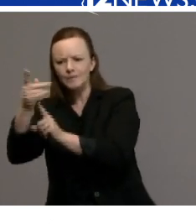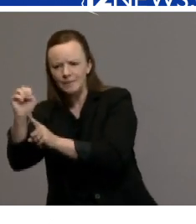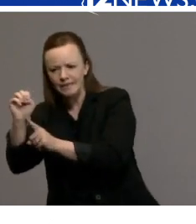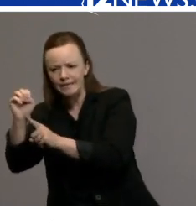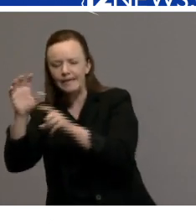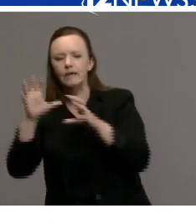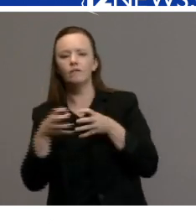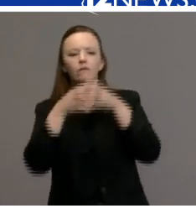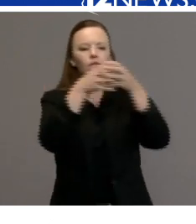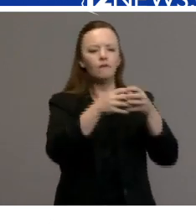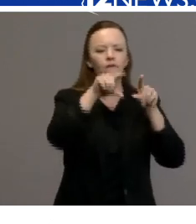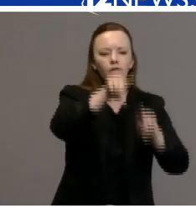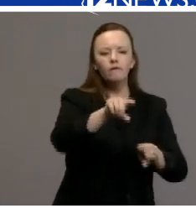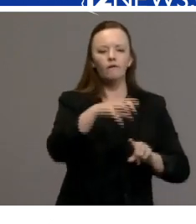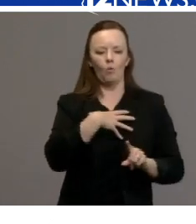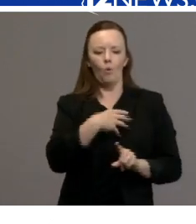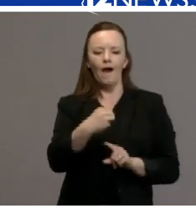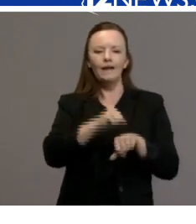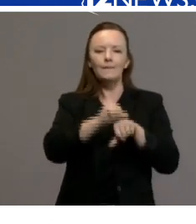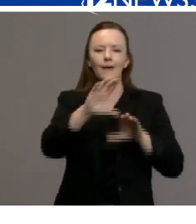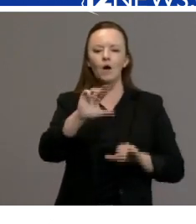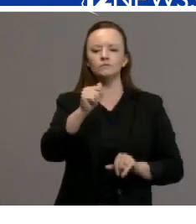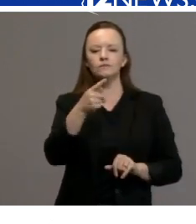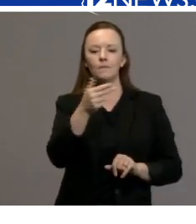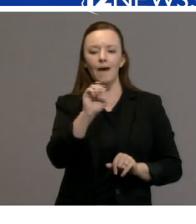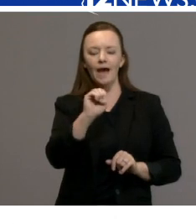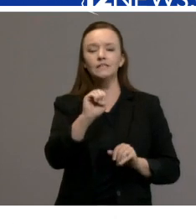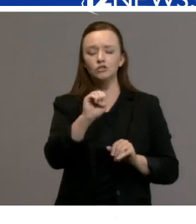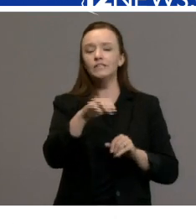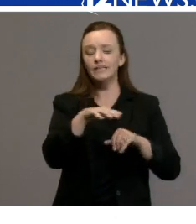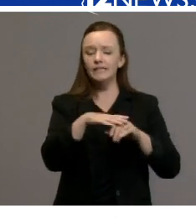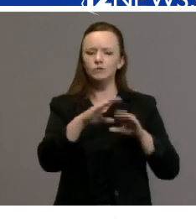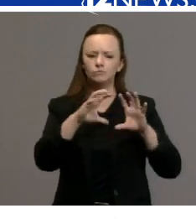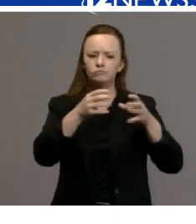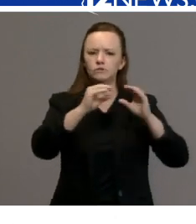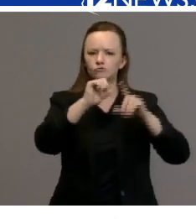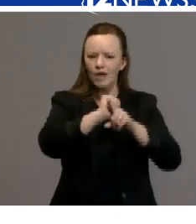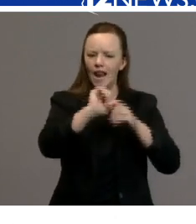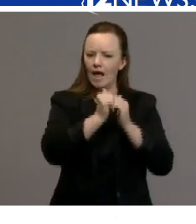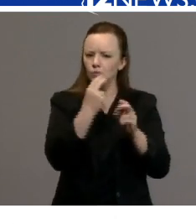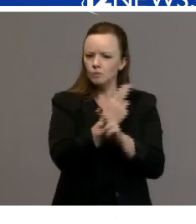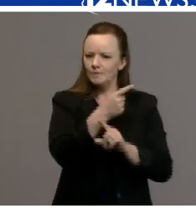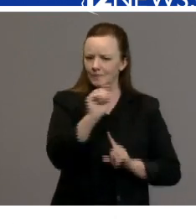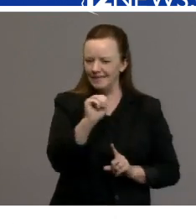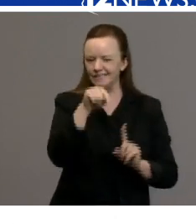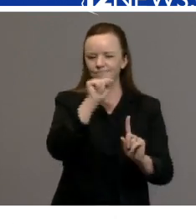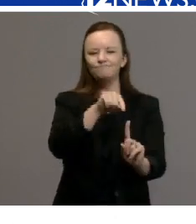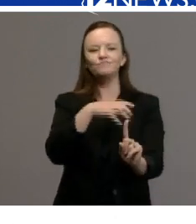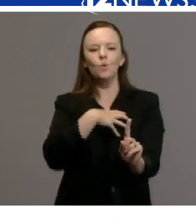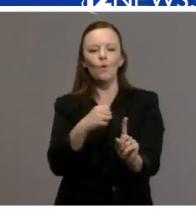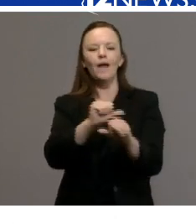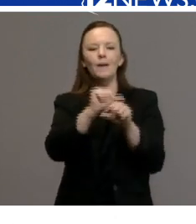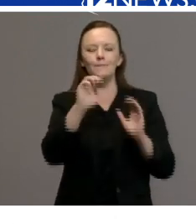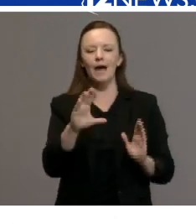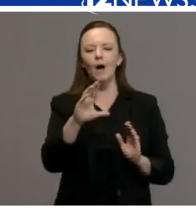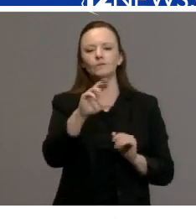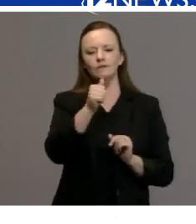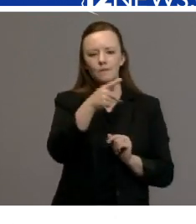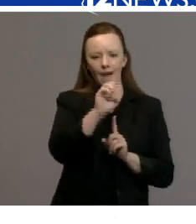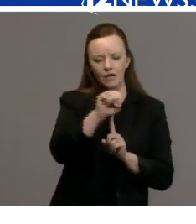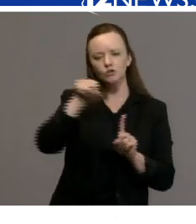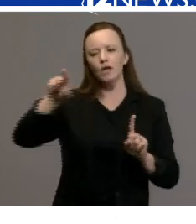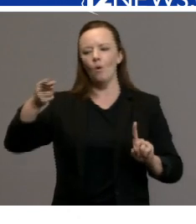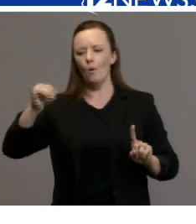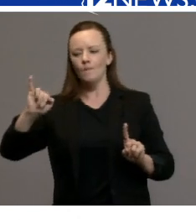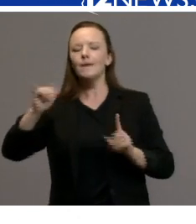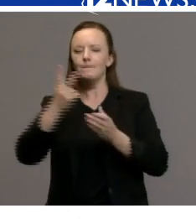also unfortunately had some cases on their tribal lands. We continue to provide Task